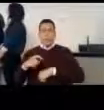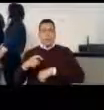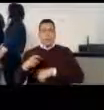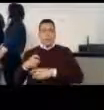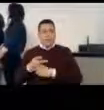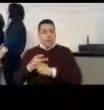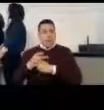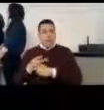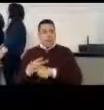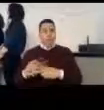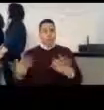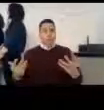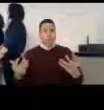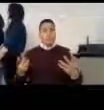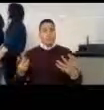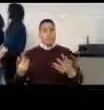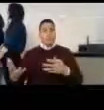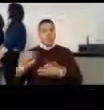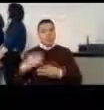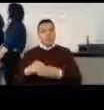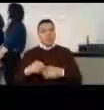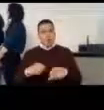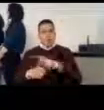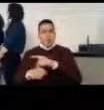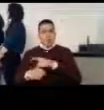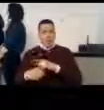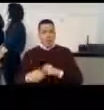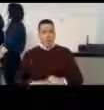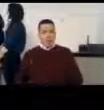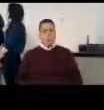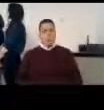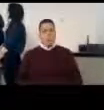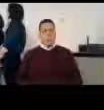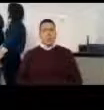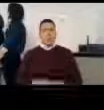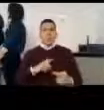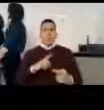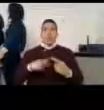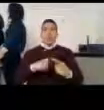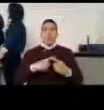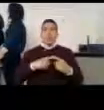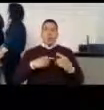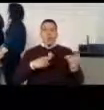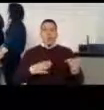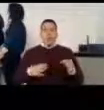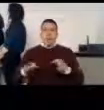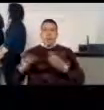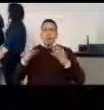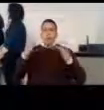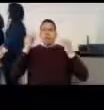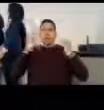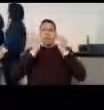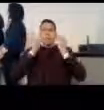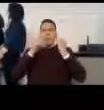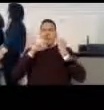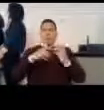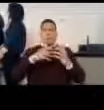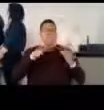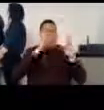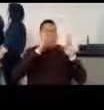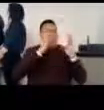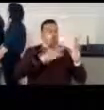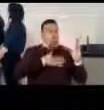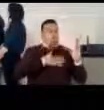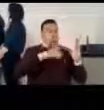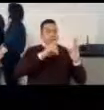and so you have to also include them in the picture. when you are doing everything else, you